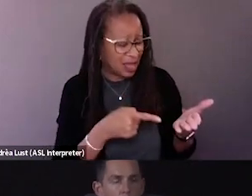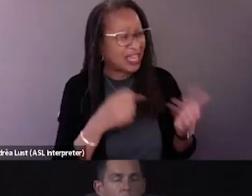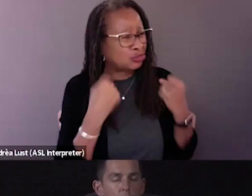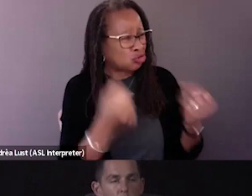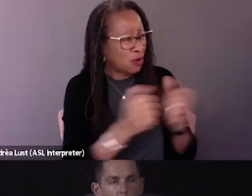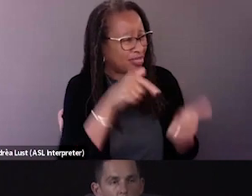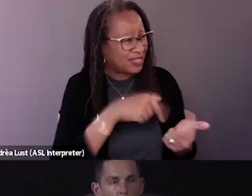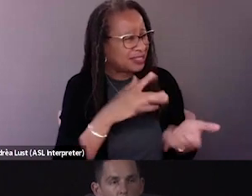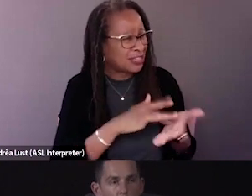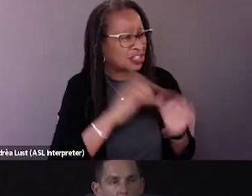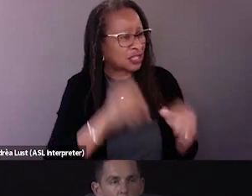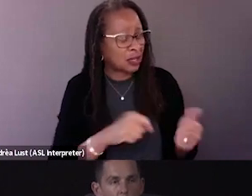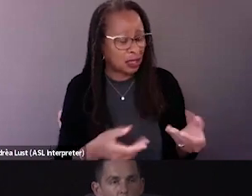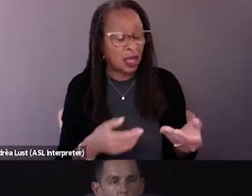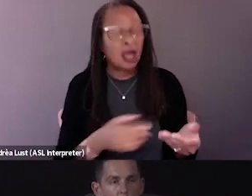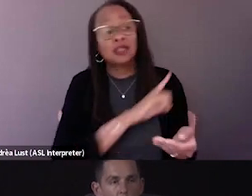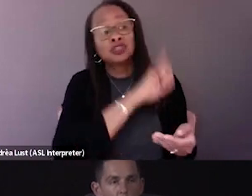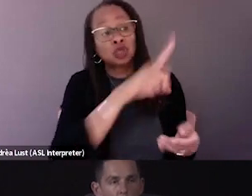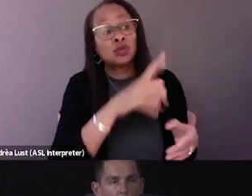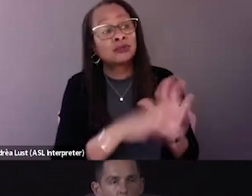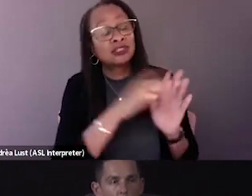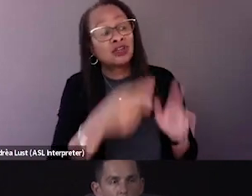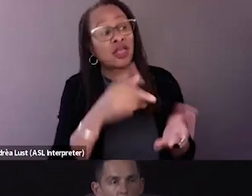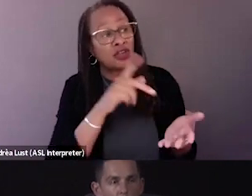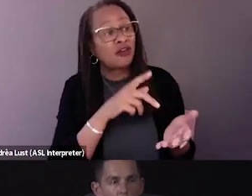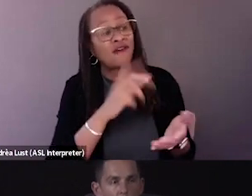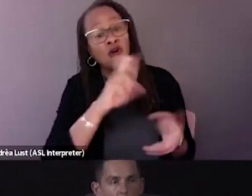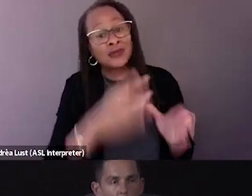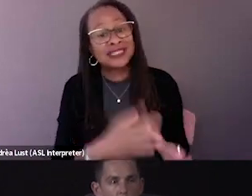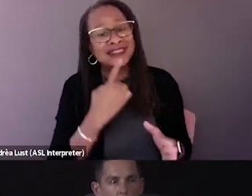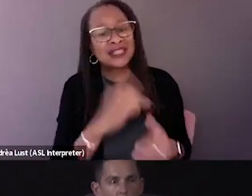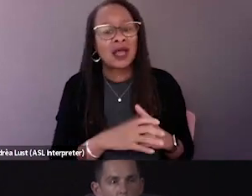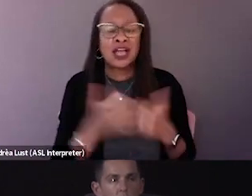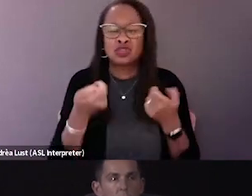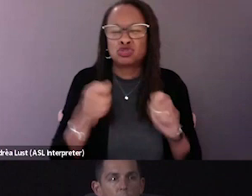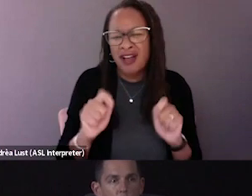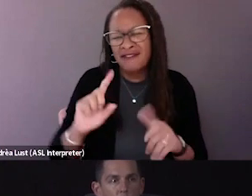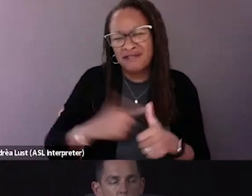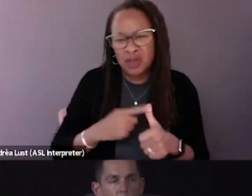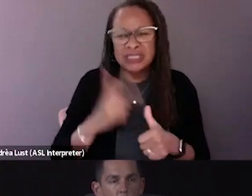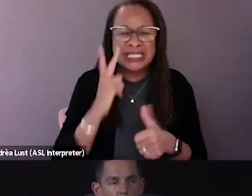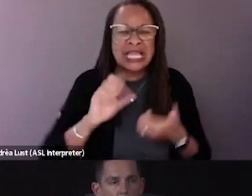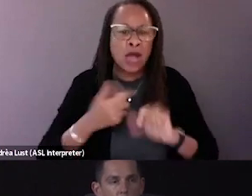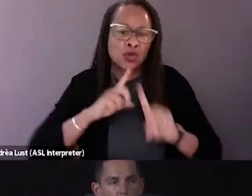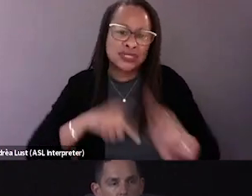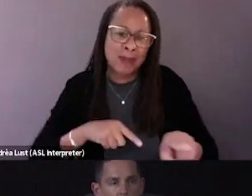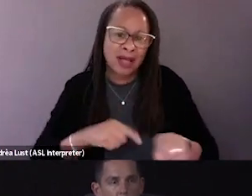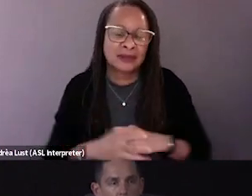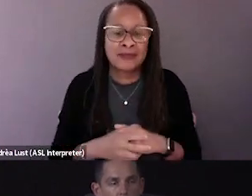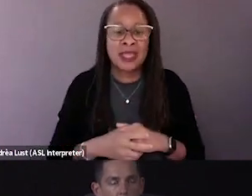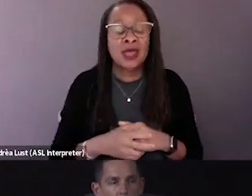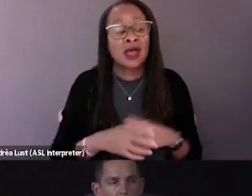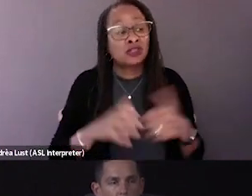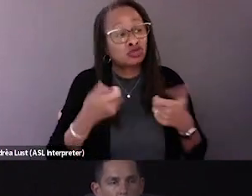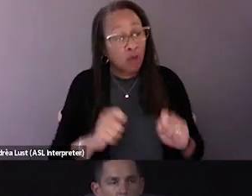with this? She goes and gets another pharmacist. Pharmacist then comes and I go, well, try it out first. We'll see how you respond. Try it out